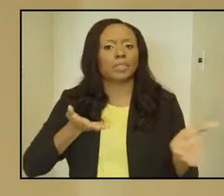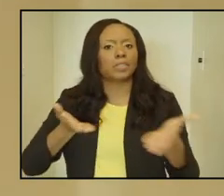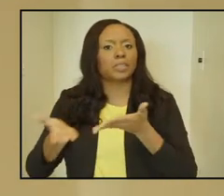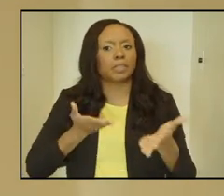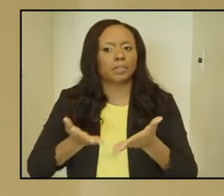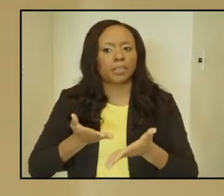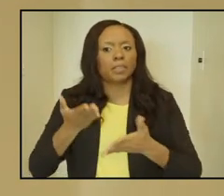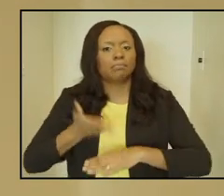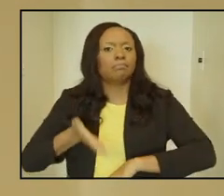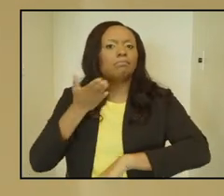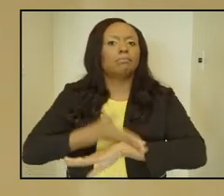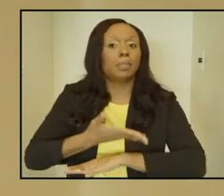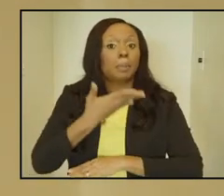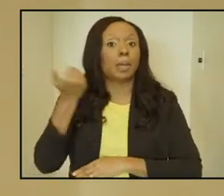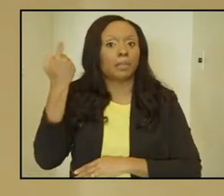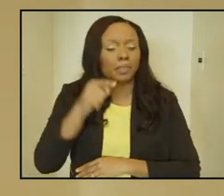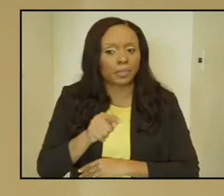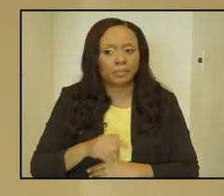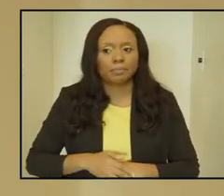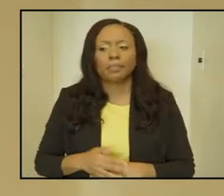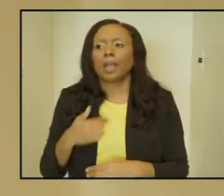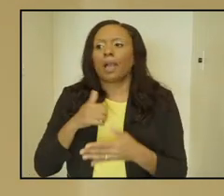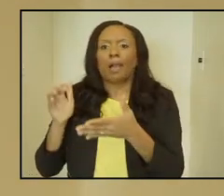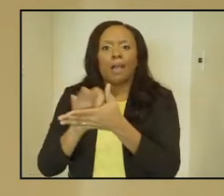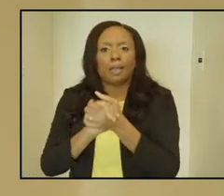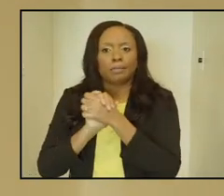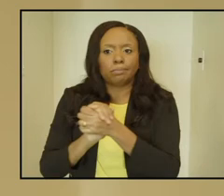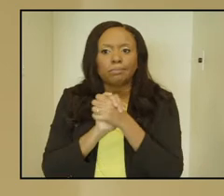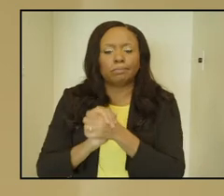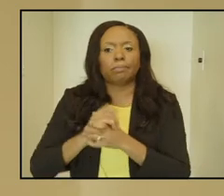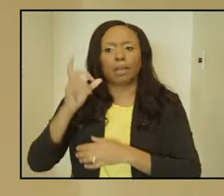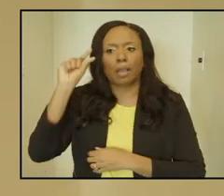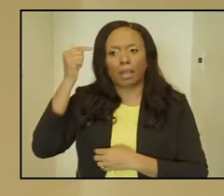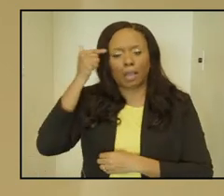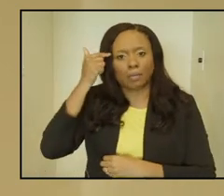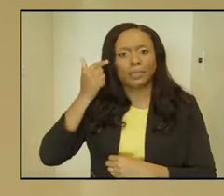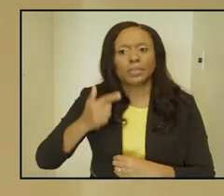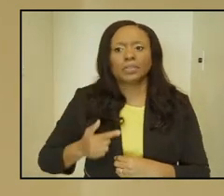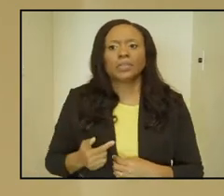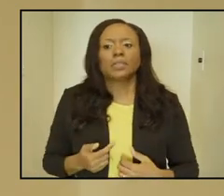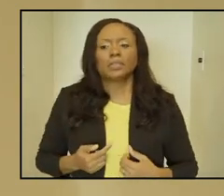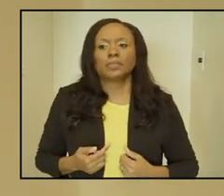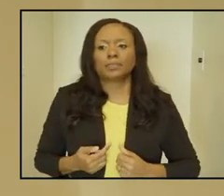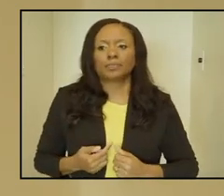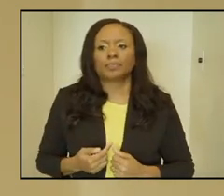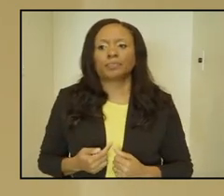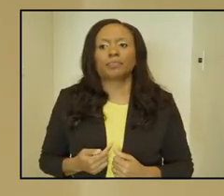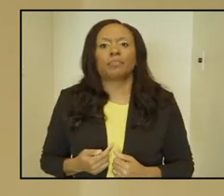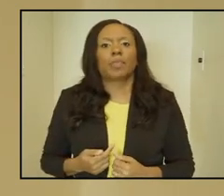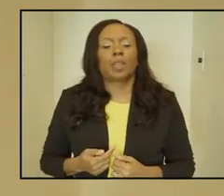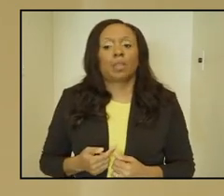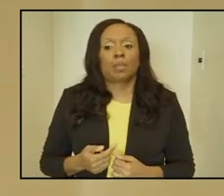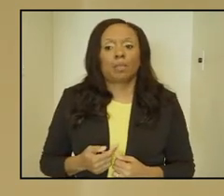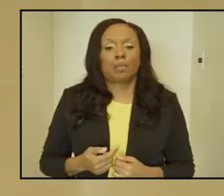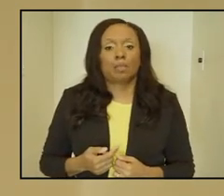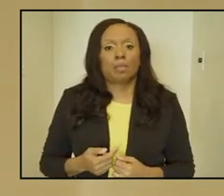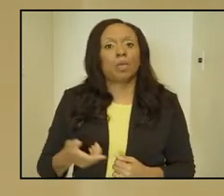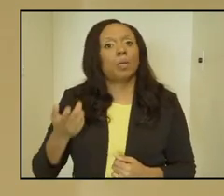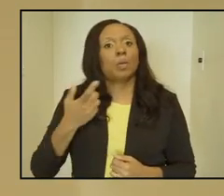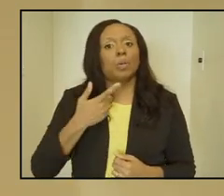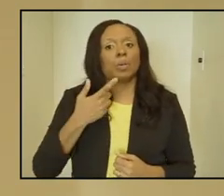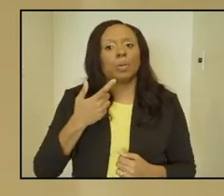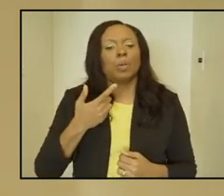I laud the government of Barbados for recognizing the need to shift from our dependency on paper documents and files and